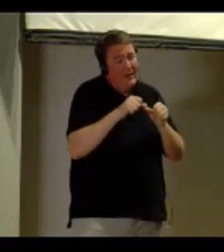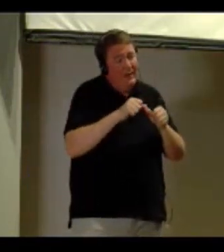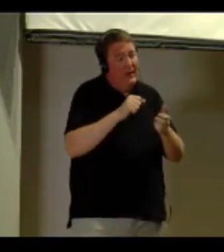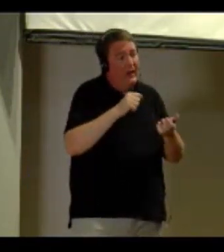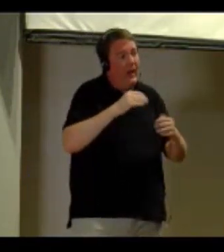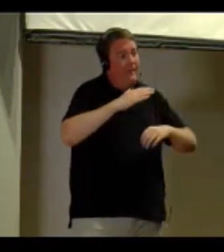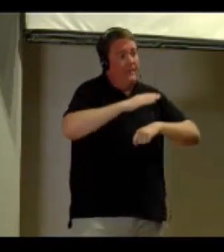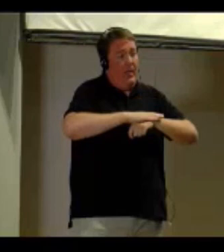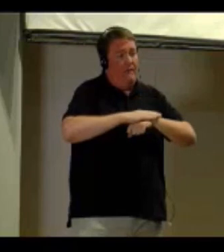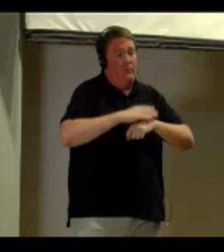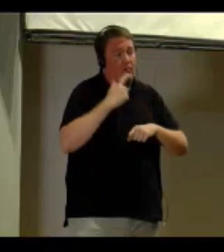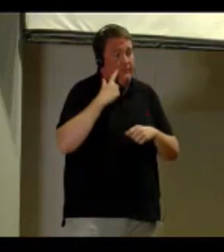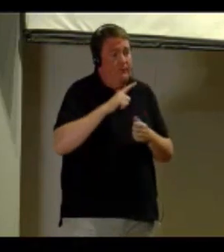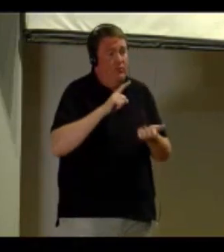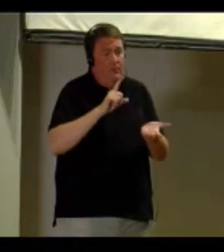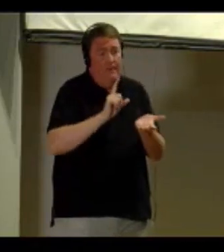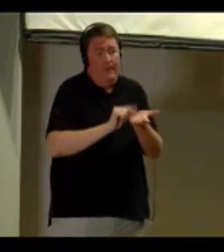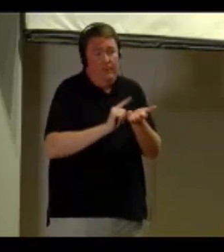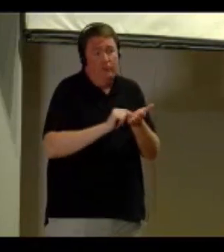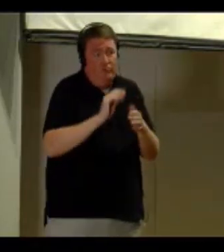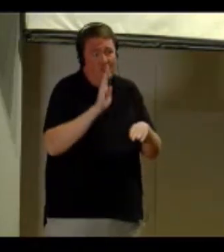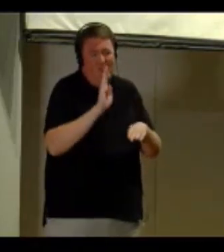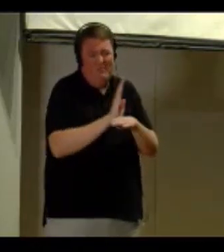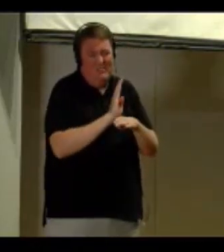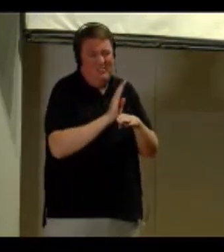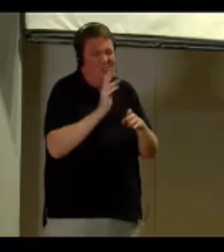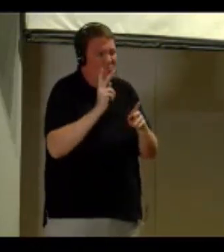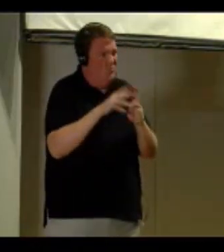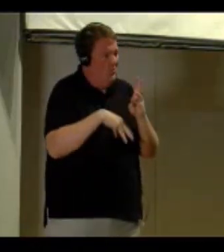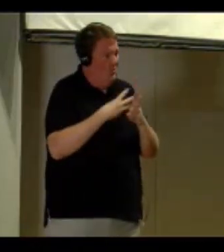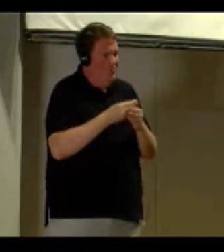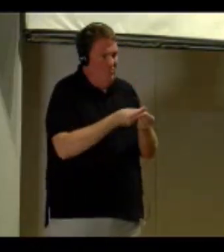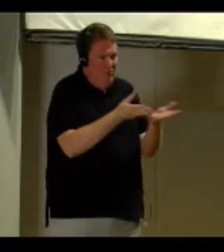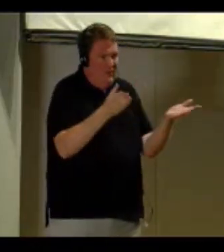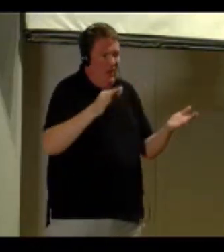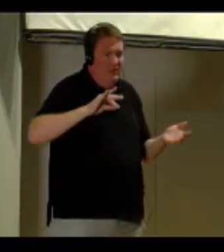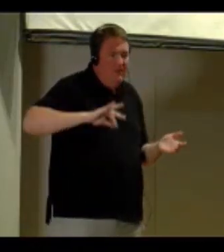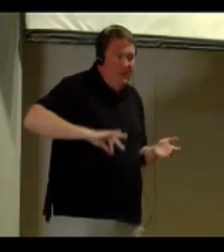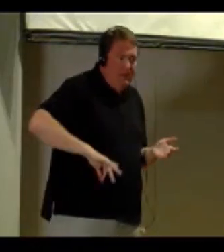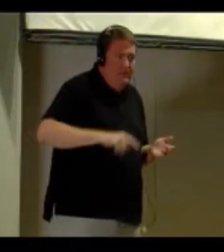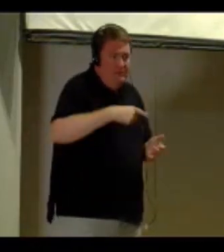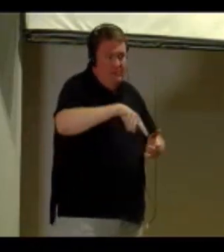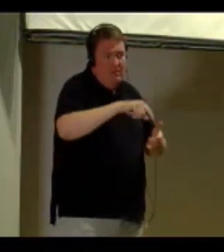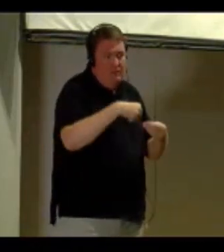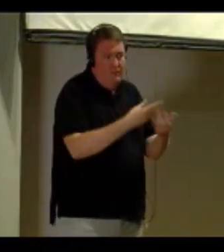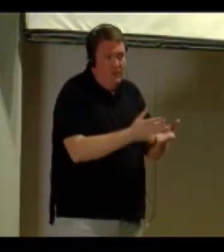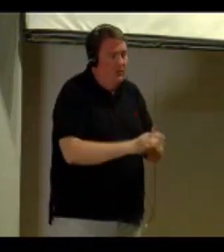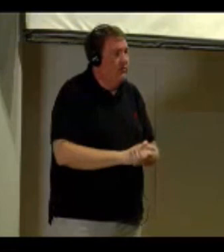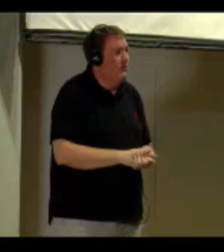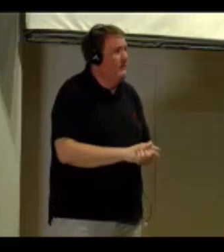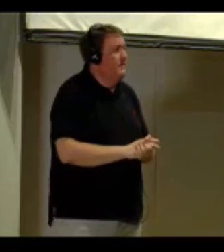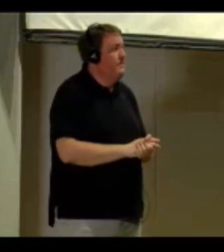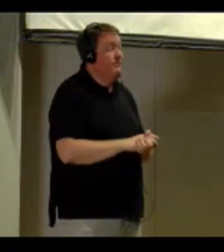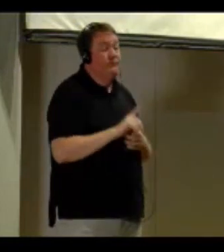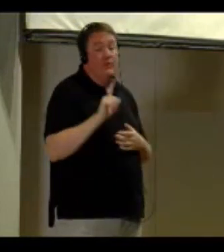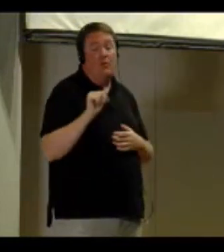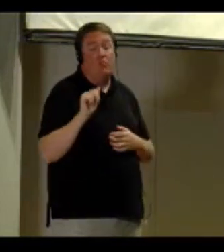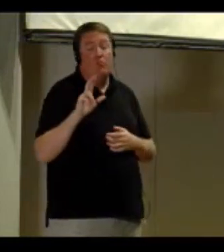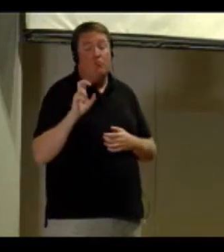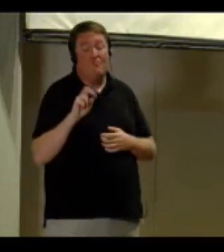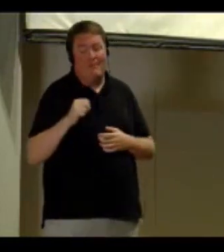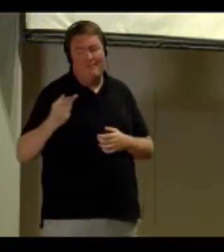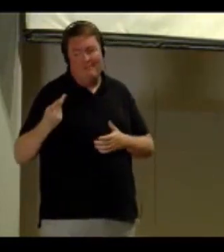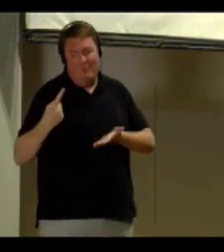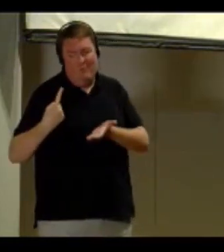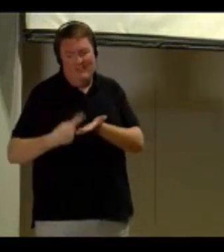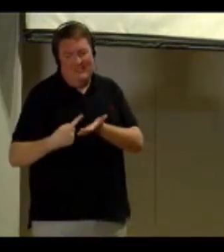publishers, commercial publishers, to provide the different types of benefits that they do provide. Lauryn and I have talked about this a